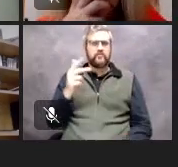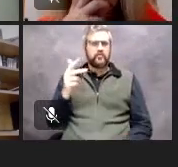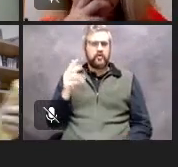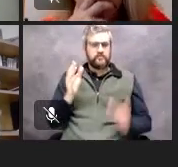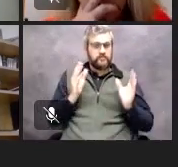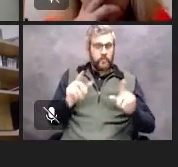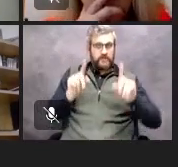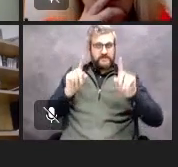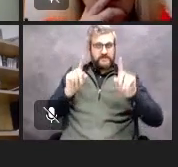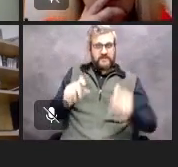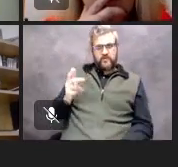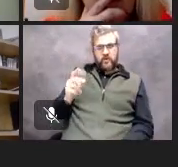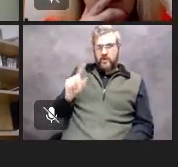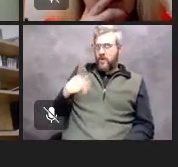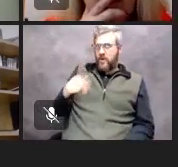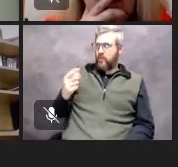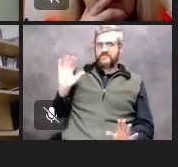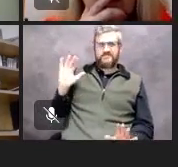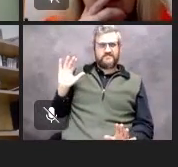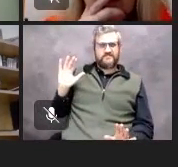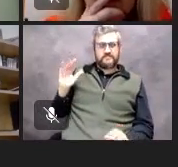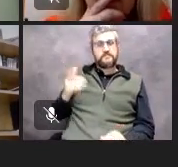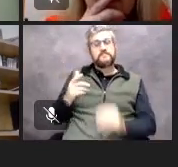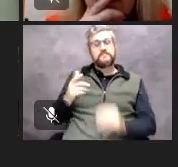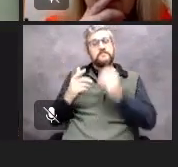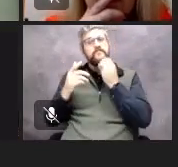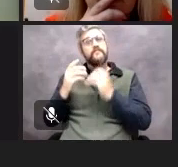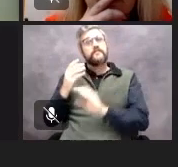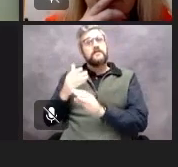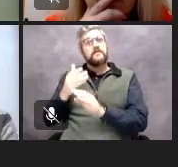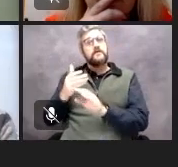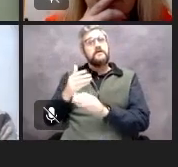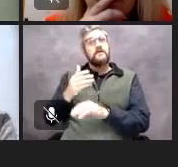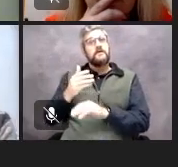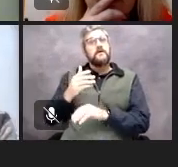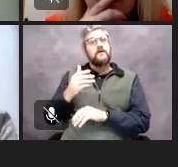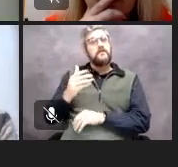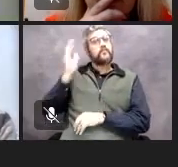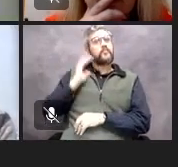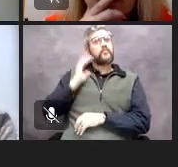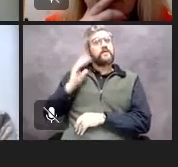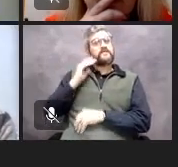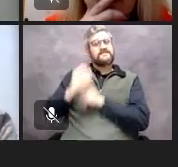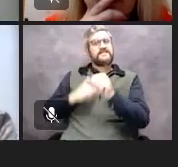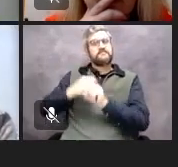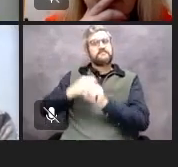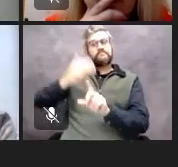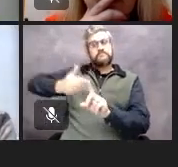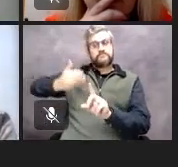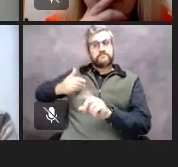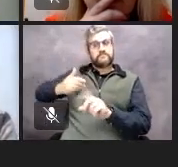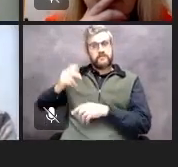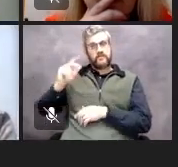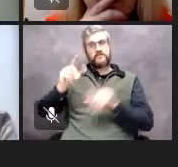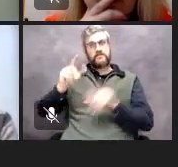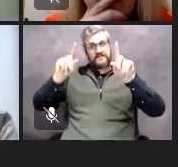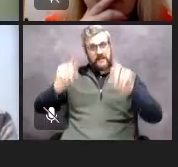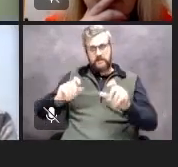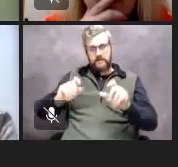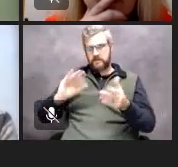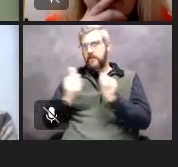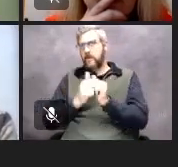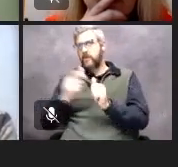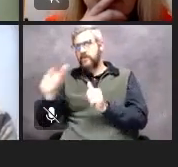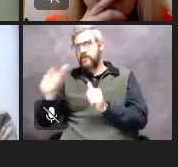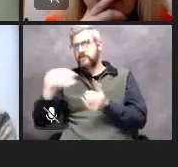grade. So the previous year's 3rd grade test, so we get compared with a group of students